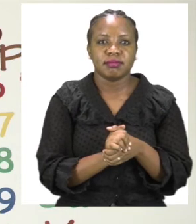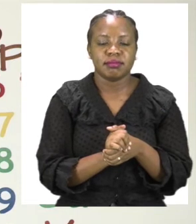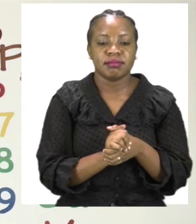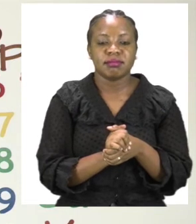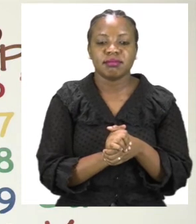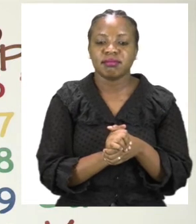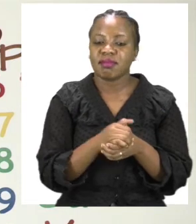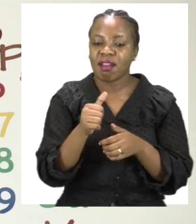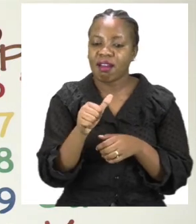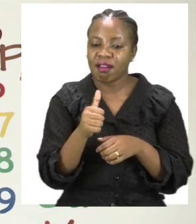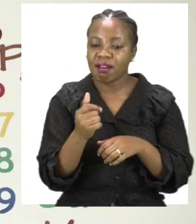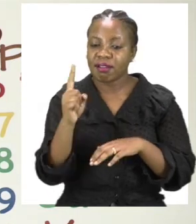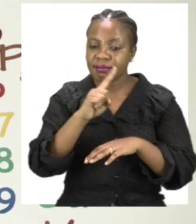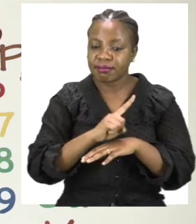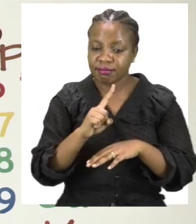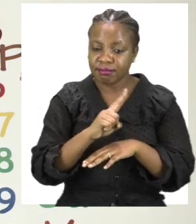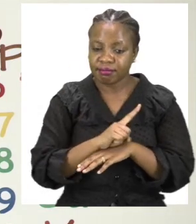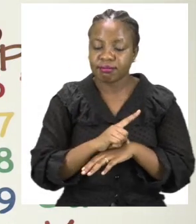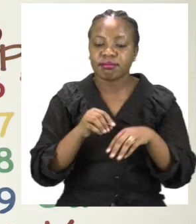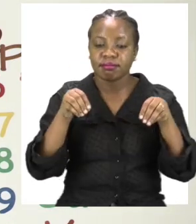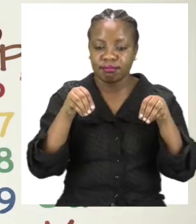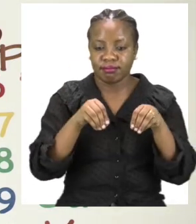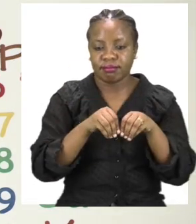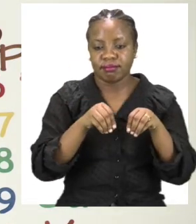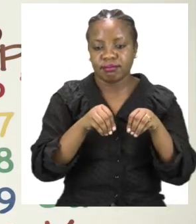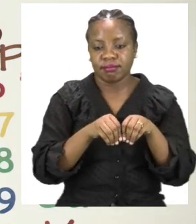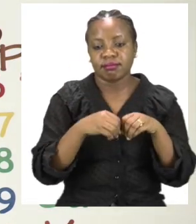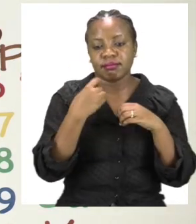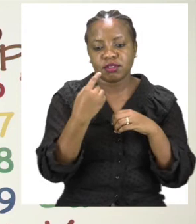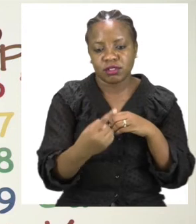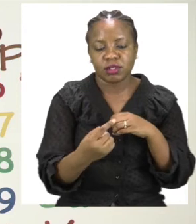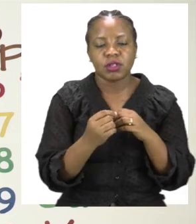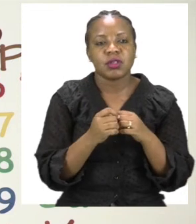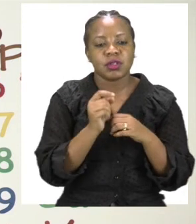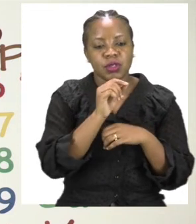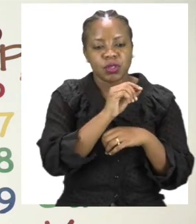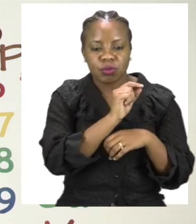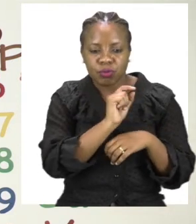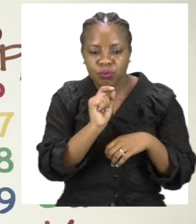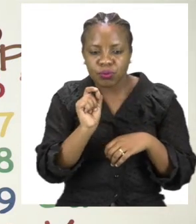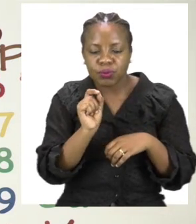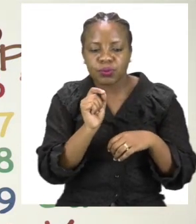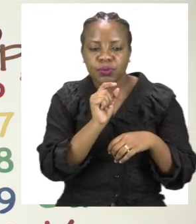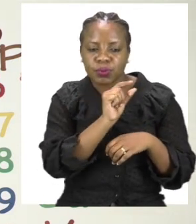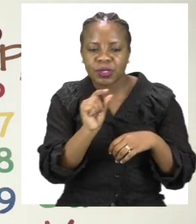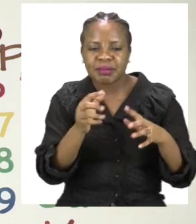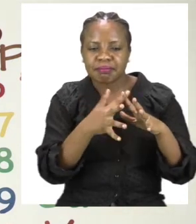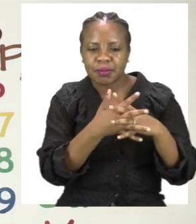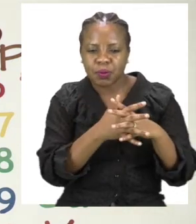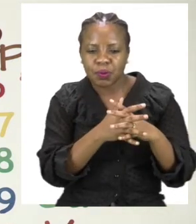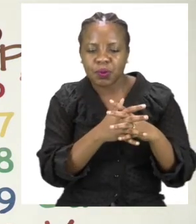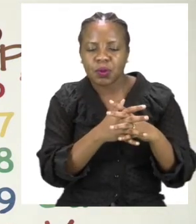you to do by yourselves. Remember, take your time. If you need to find out which day